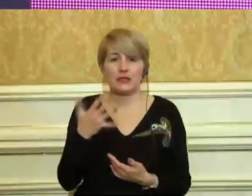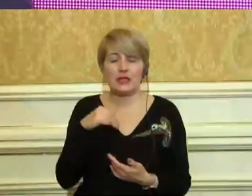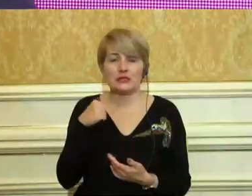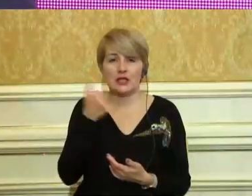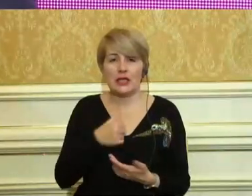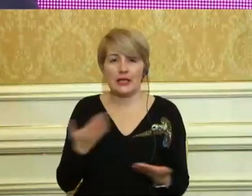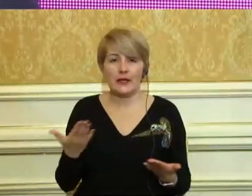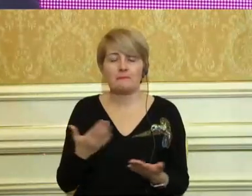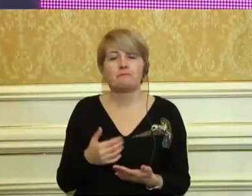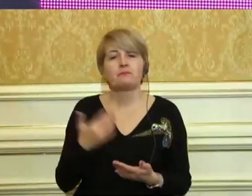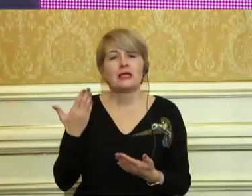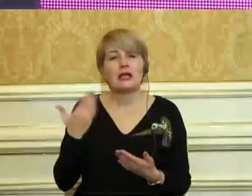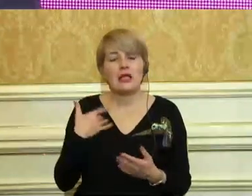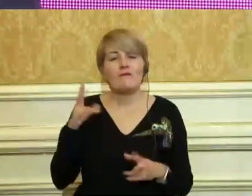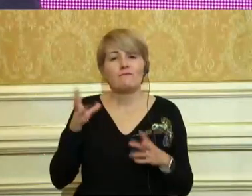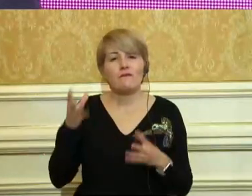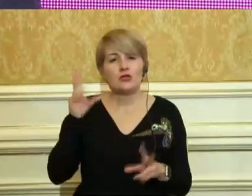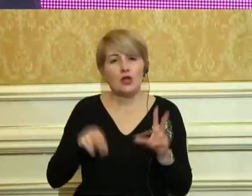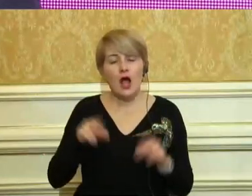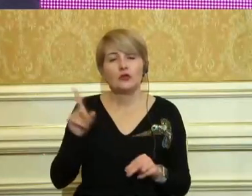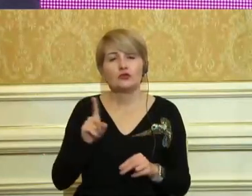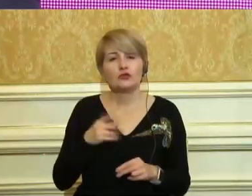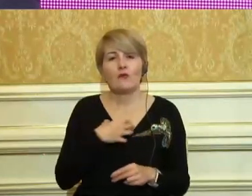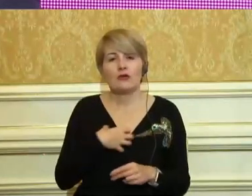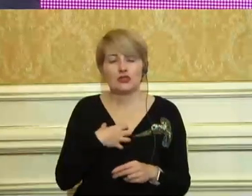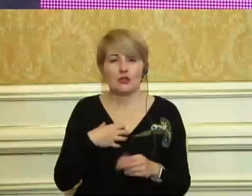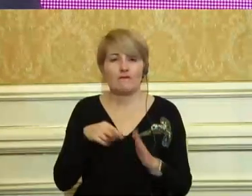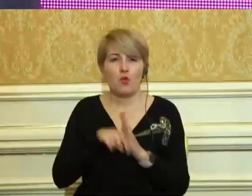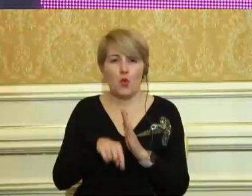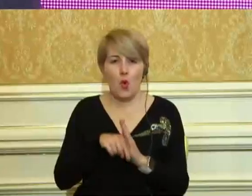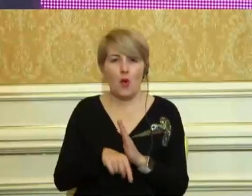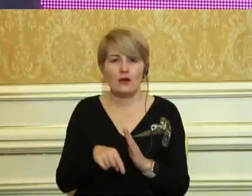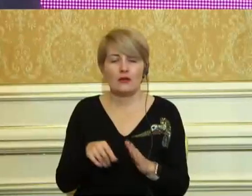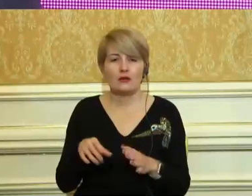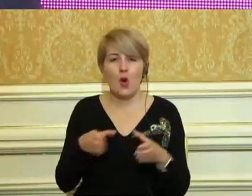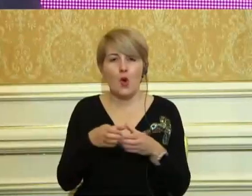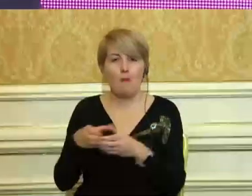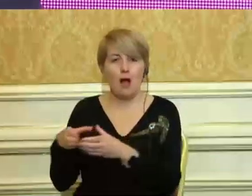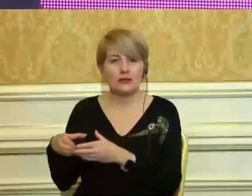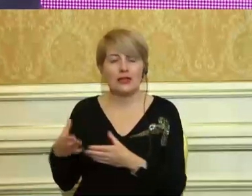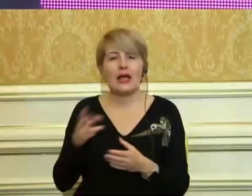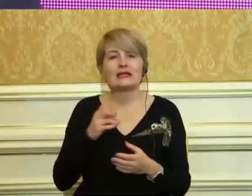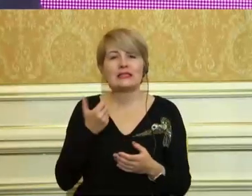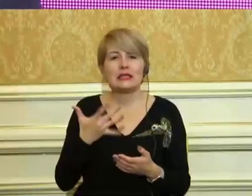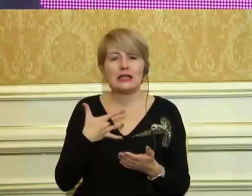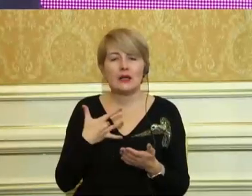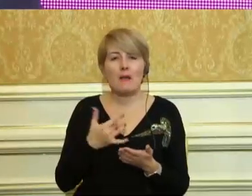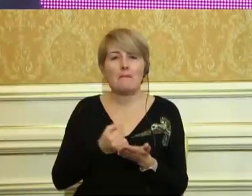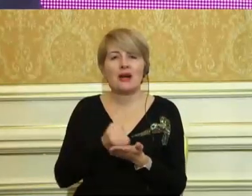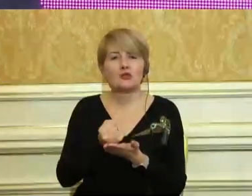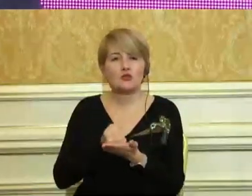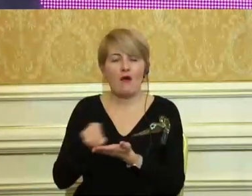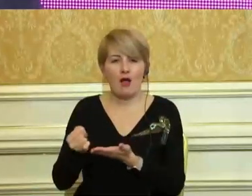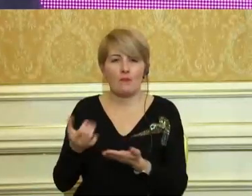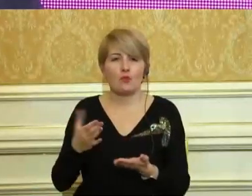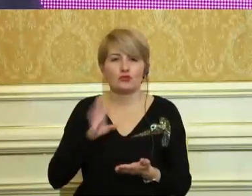play an important role in the advancement of women by modeling proper behaviors through our hiring